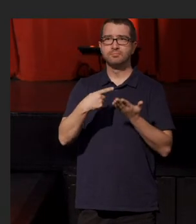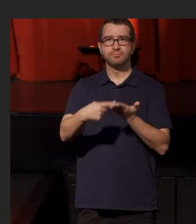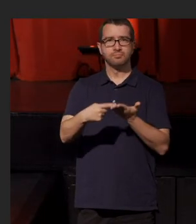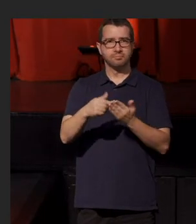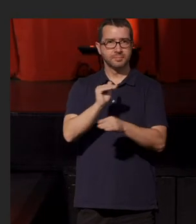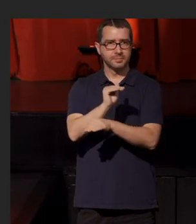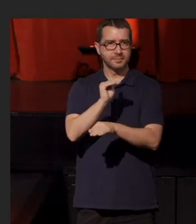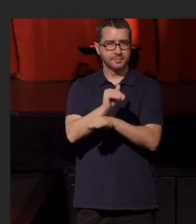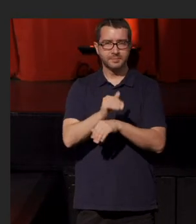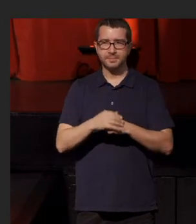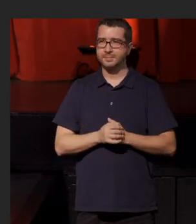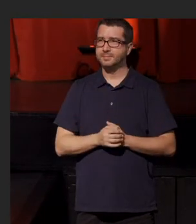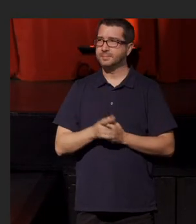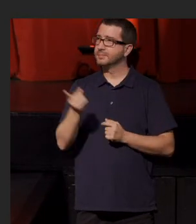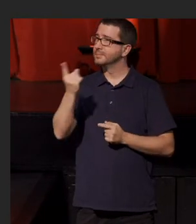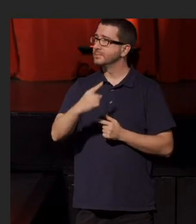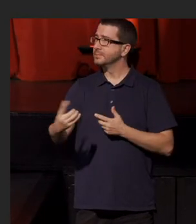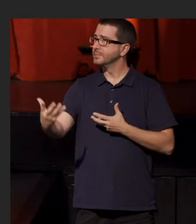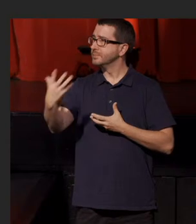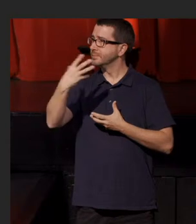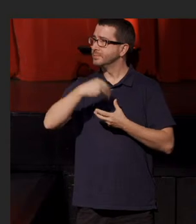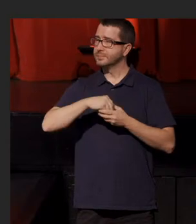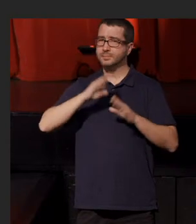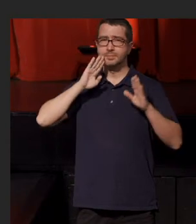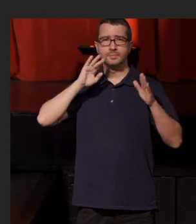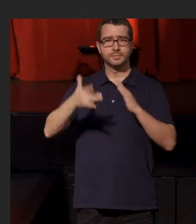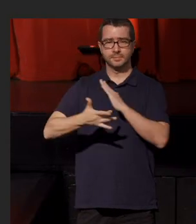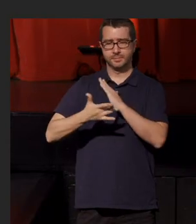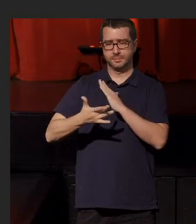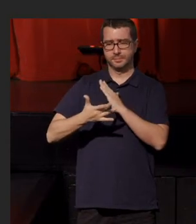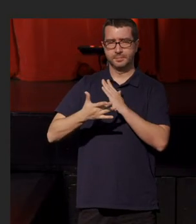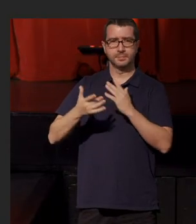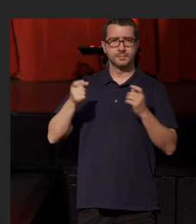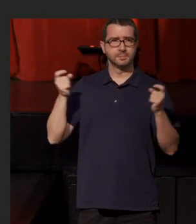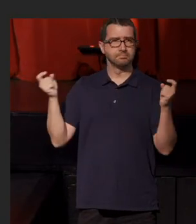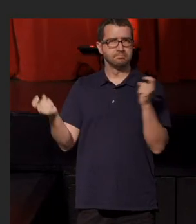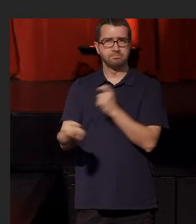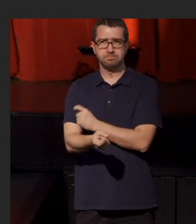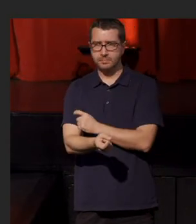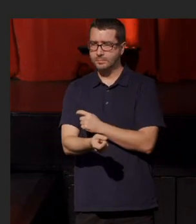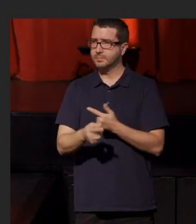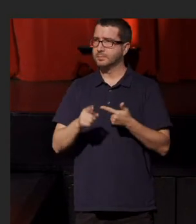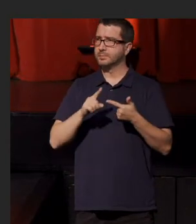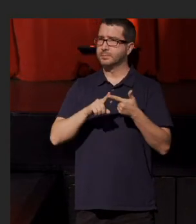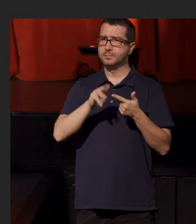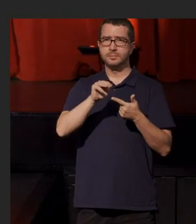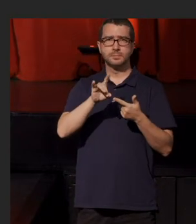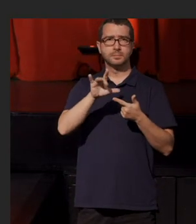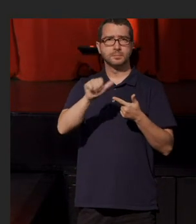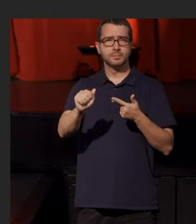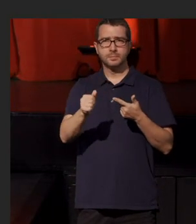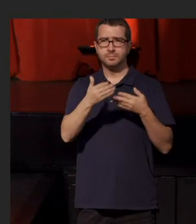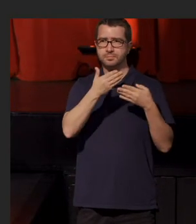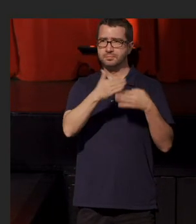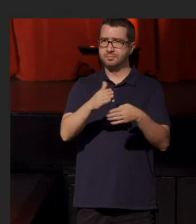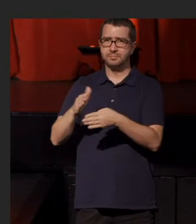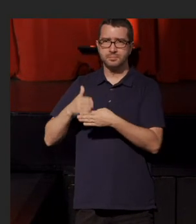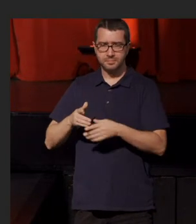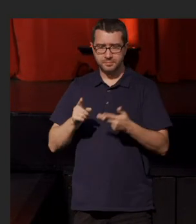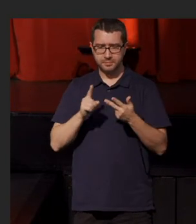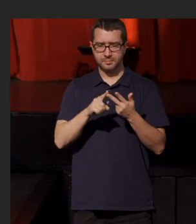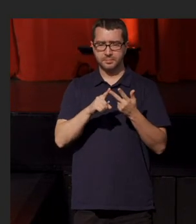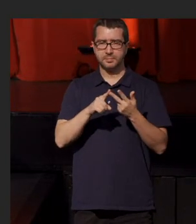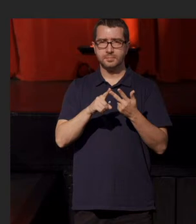to be part of it as we focus on technology changes, media fragmentation, and the crisis of